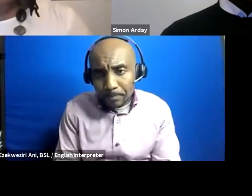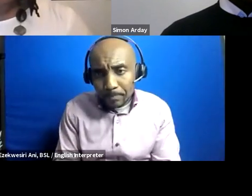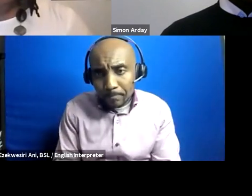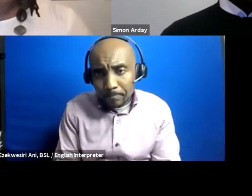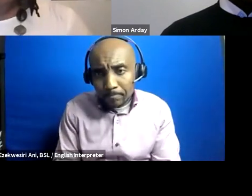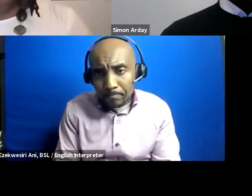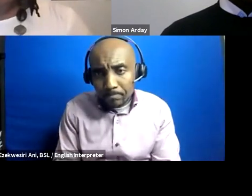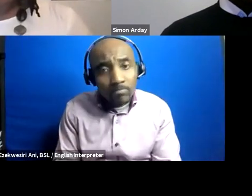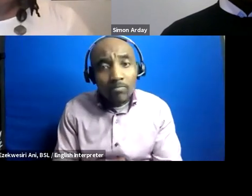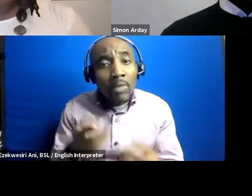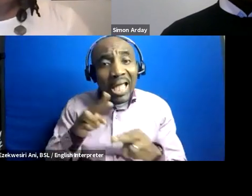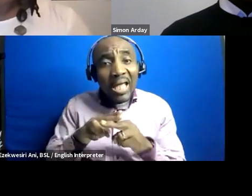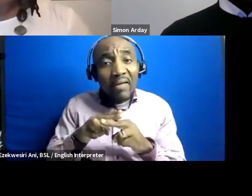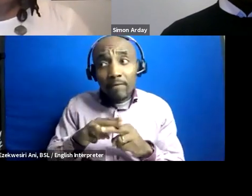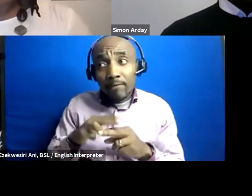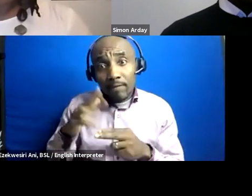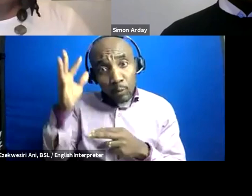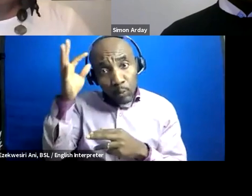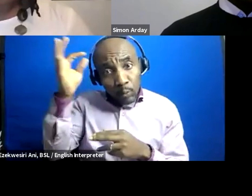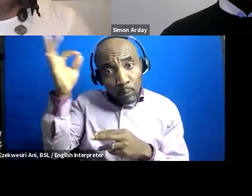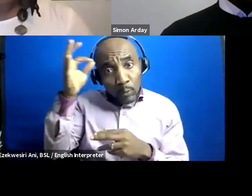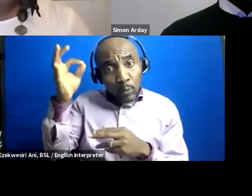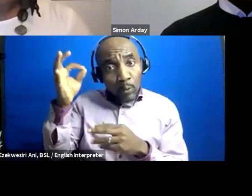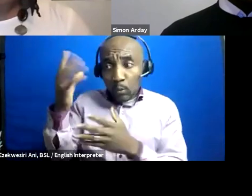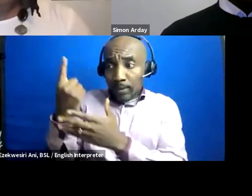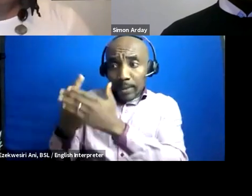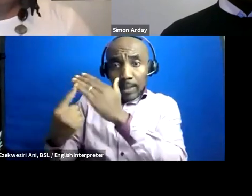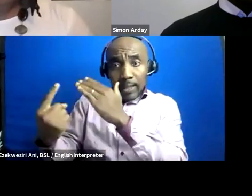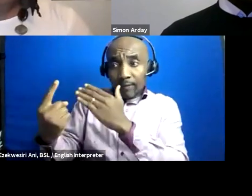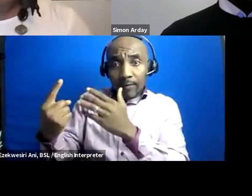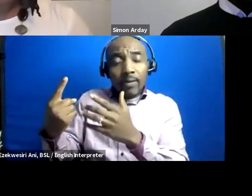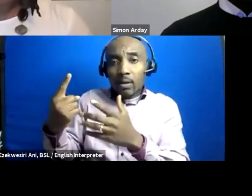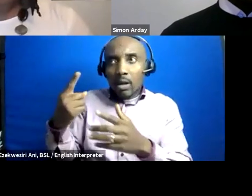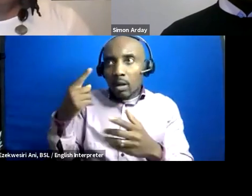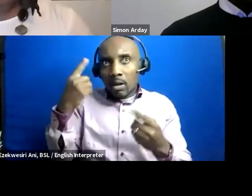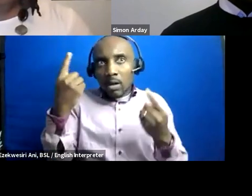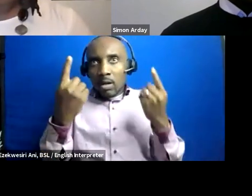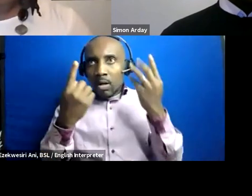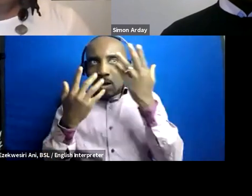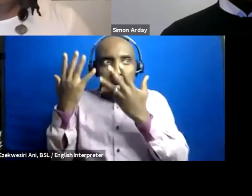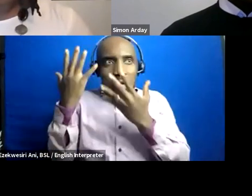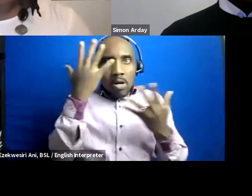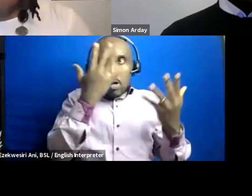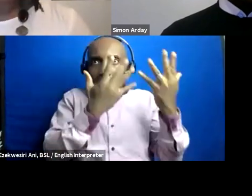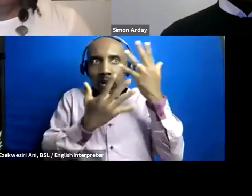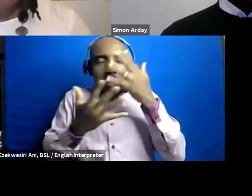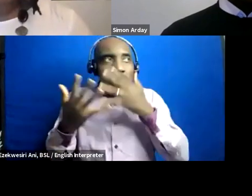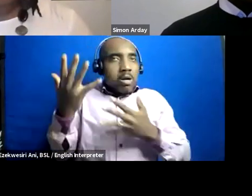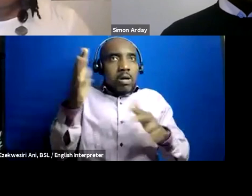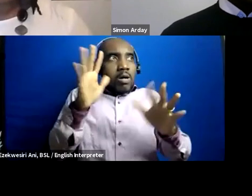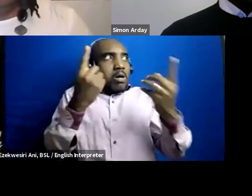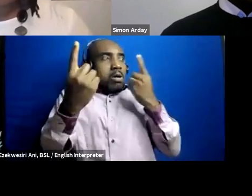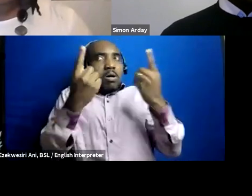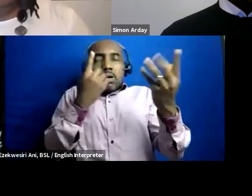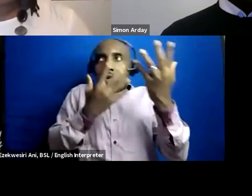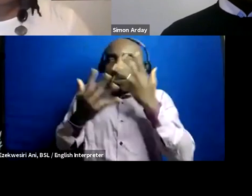if left unattended, and you know, the delusions and the hallucinations begin, it's a scary place. You know, I'm speaking from